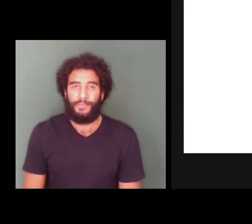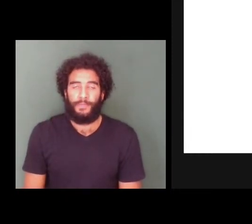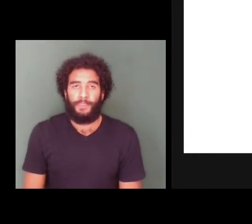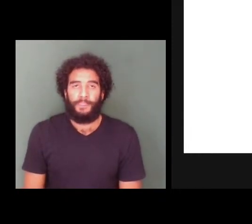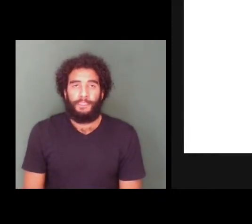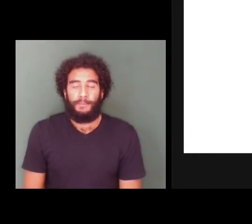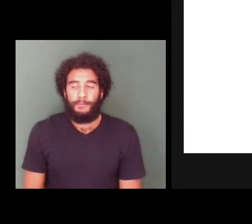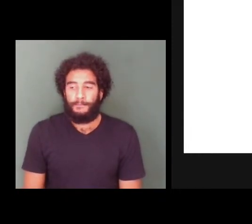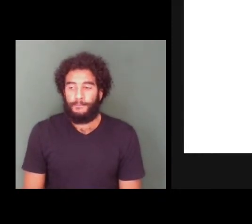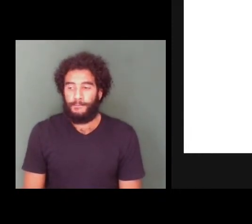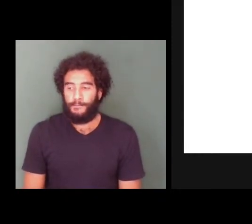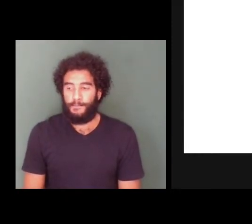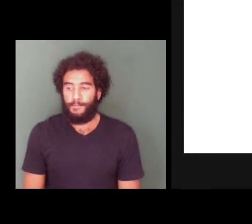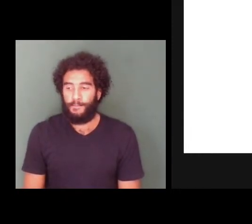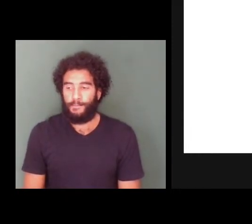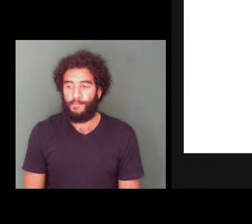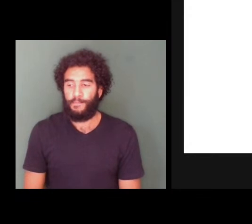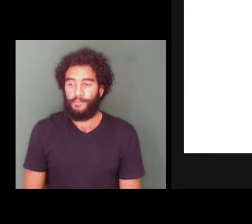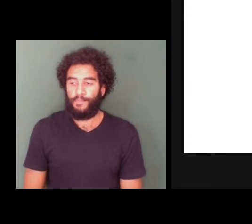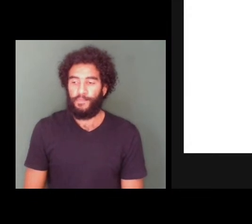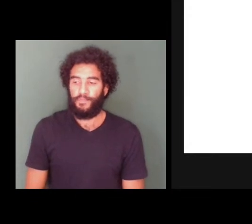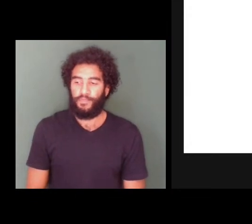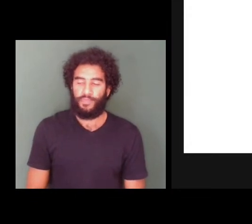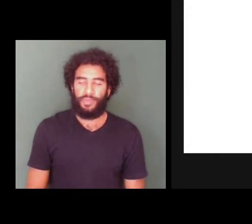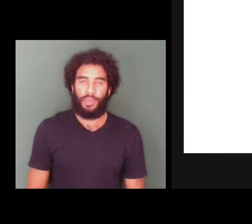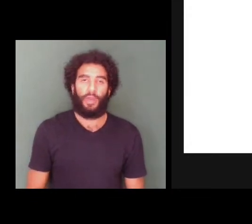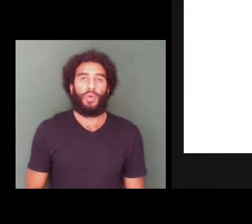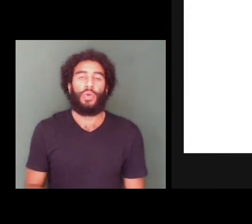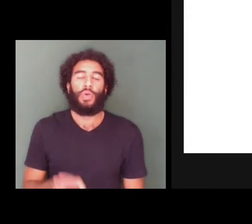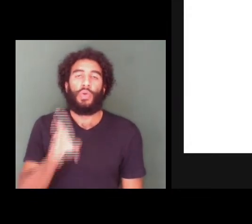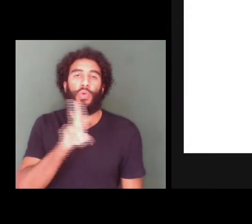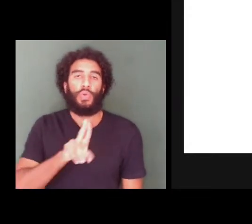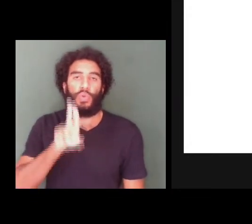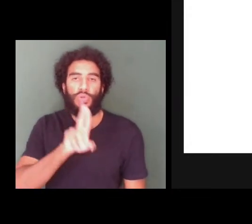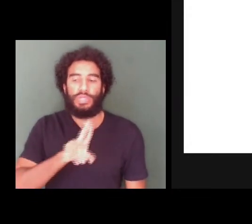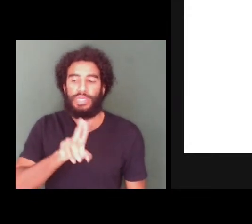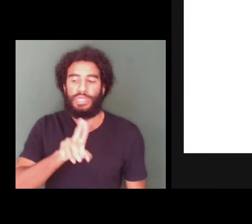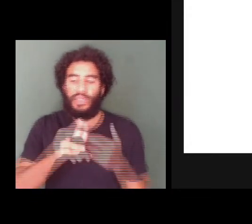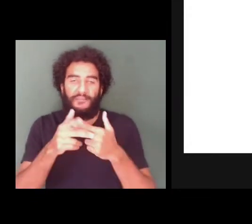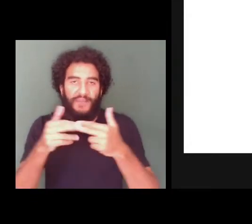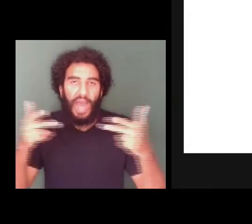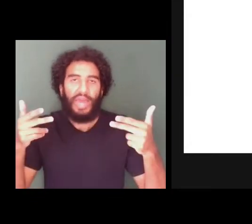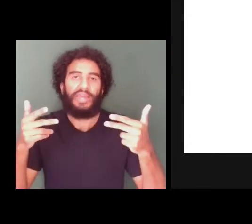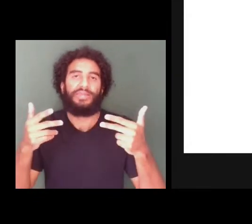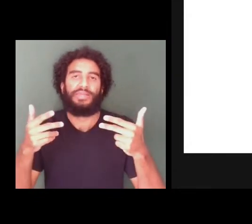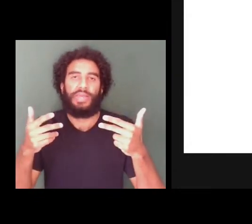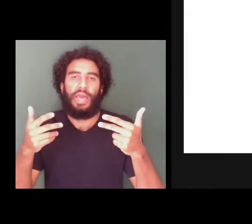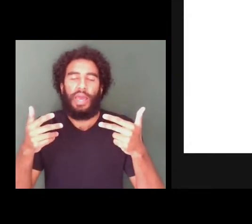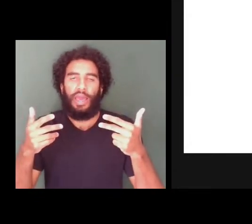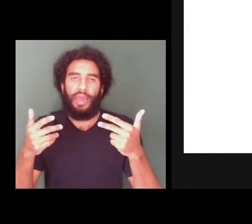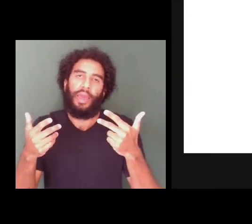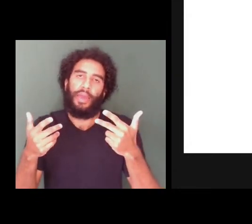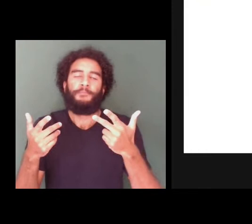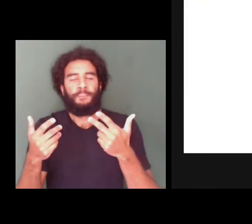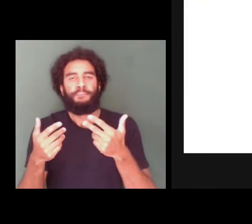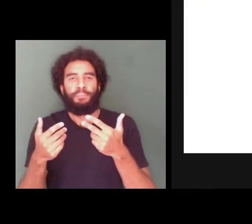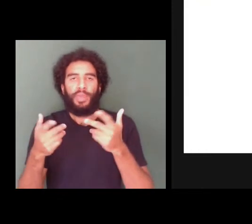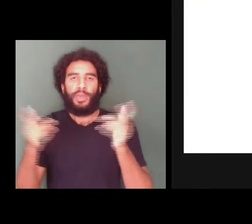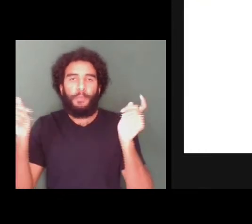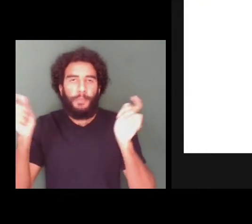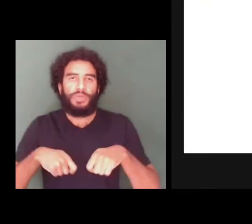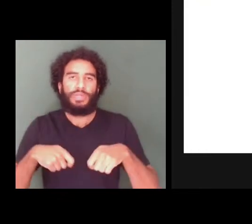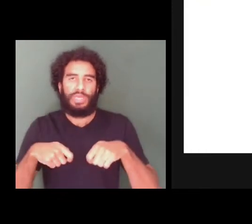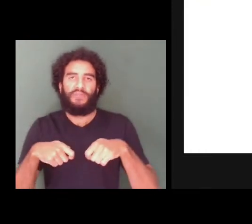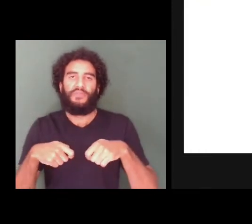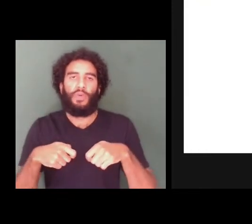the overall effort and helped to design the report. We did a systematic review of the literature to see what's been published on the topic. We did